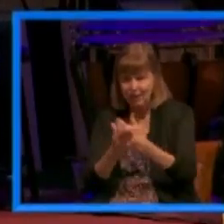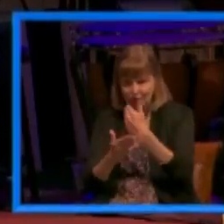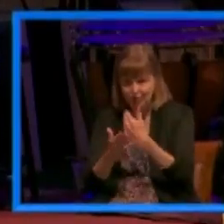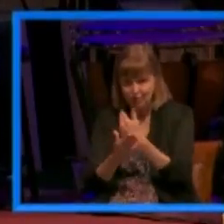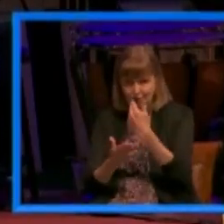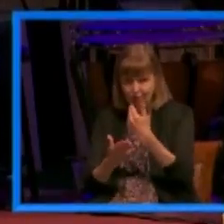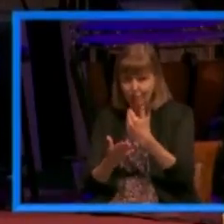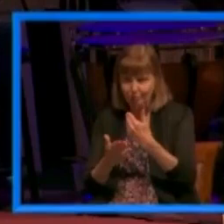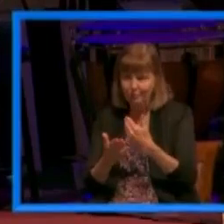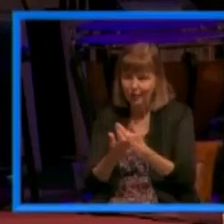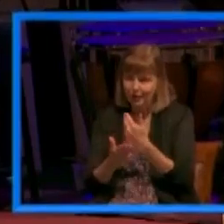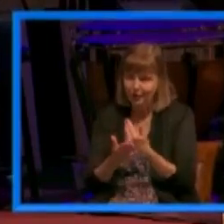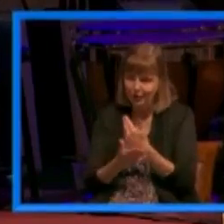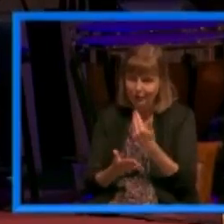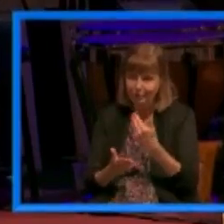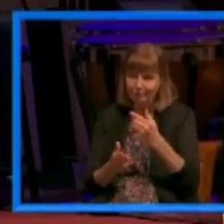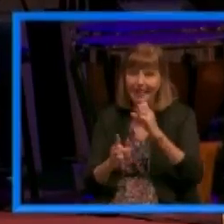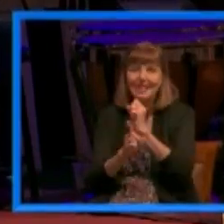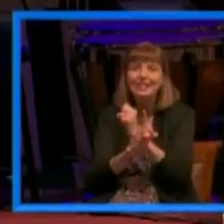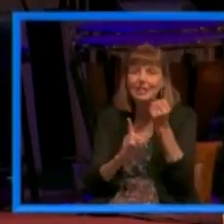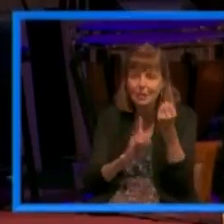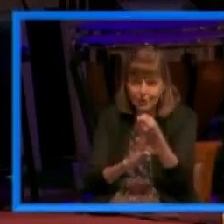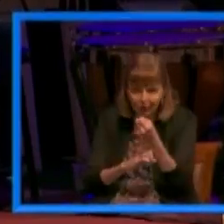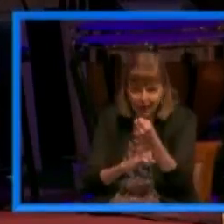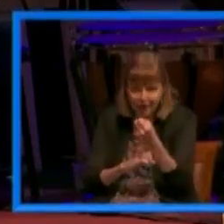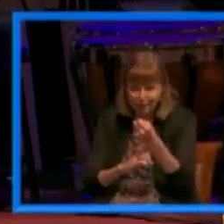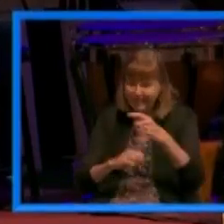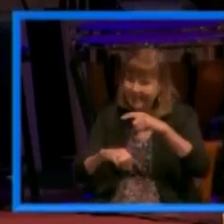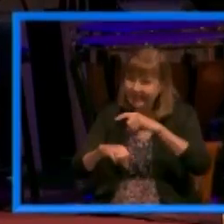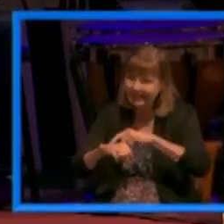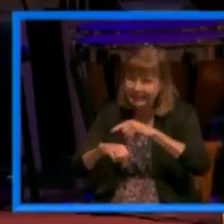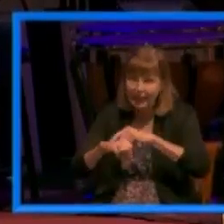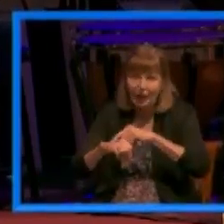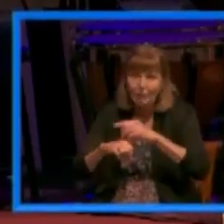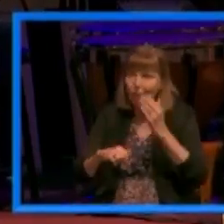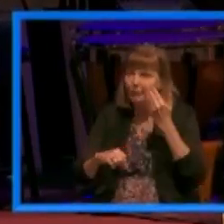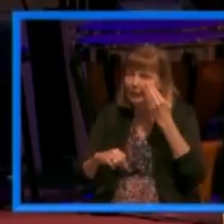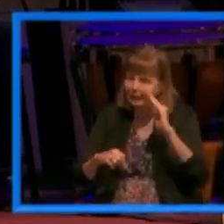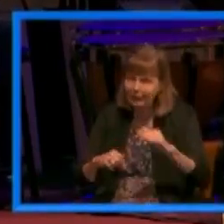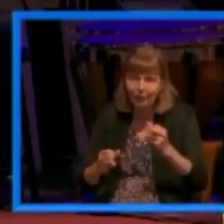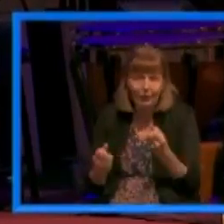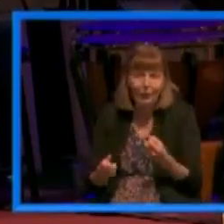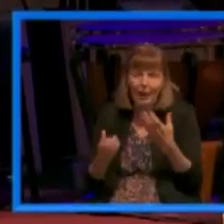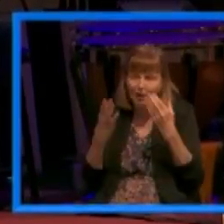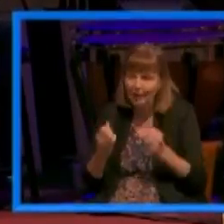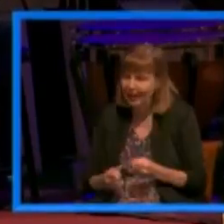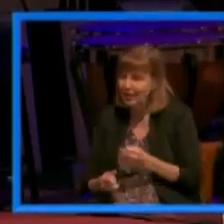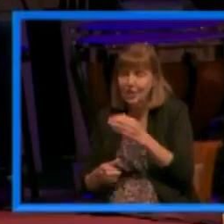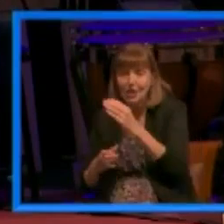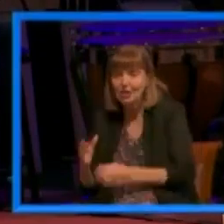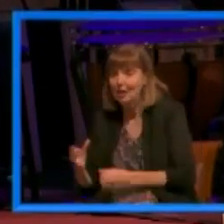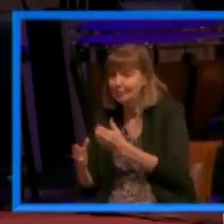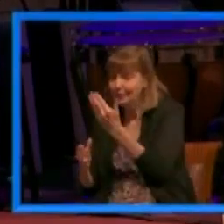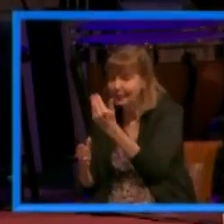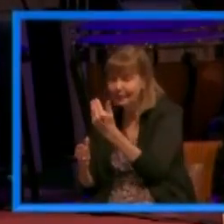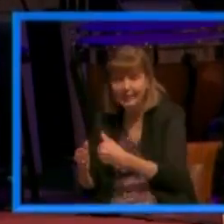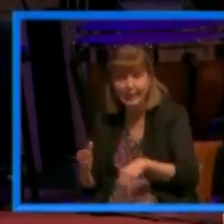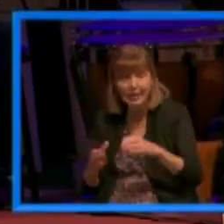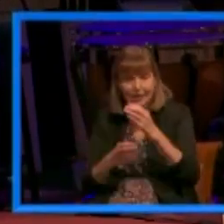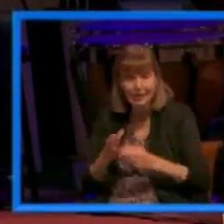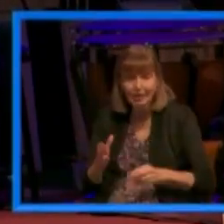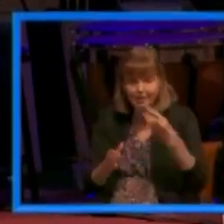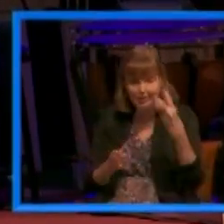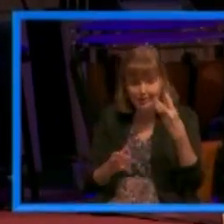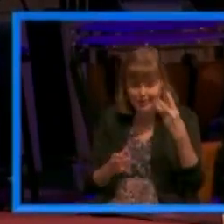Genesis, we have no concept of the moving of time. We don't know how much time passed between chapter 15 and 16, but somewhere between